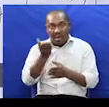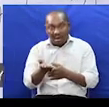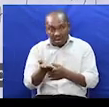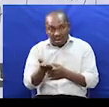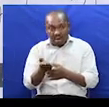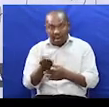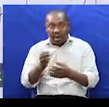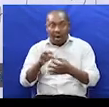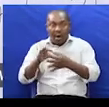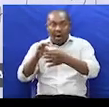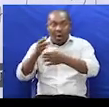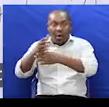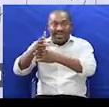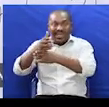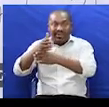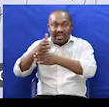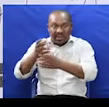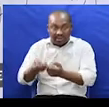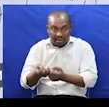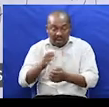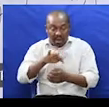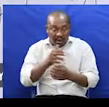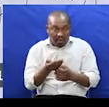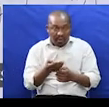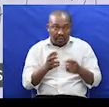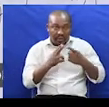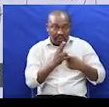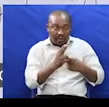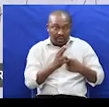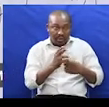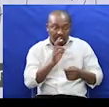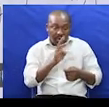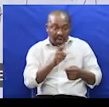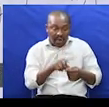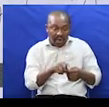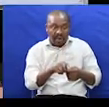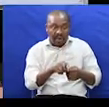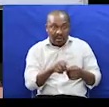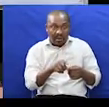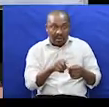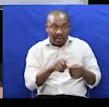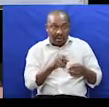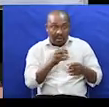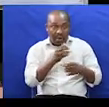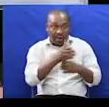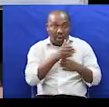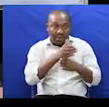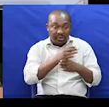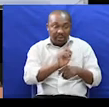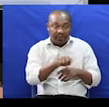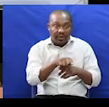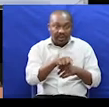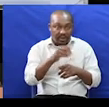known concentration, or a solution whereby the concentration of it is well known. So, by definition,